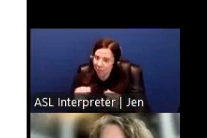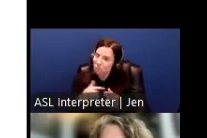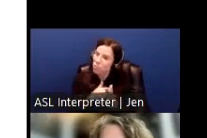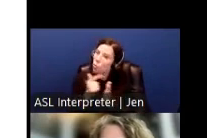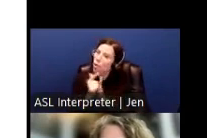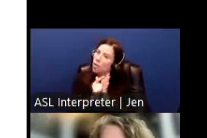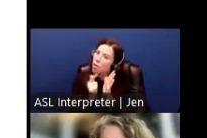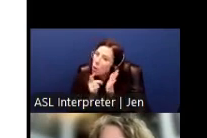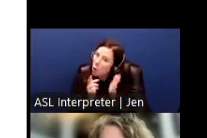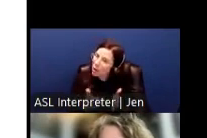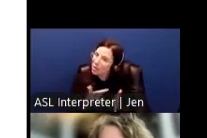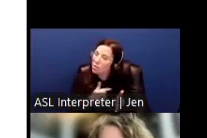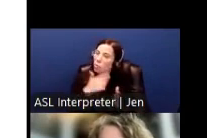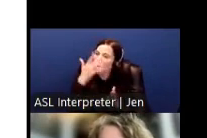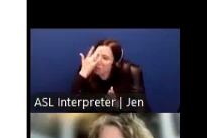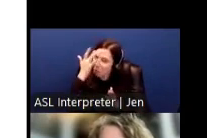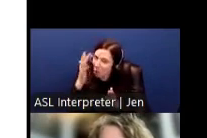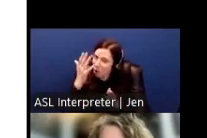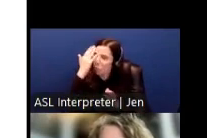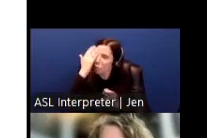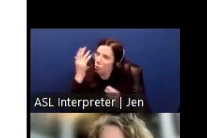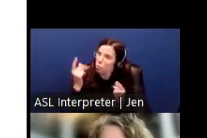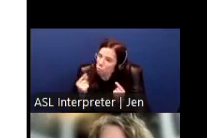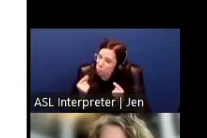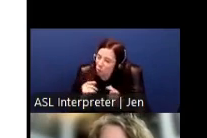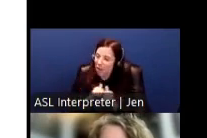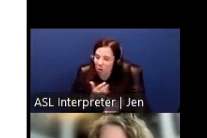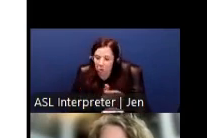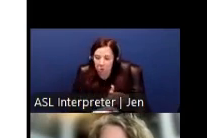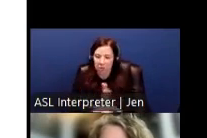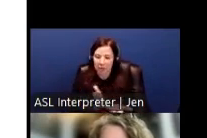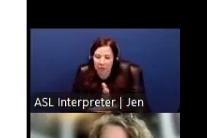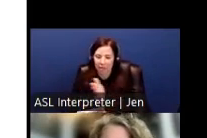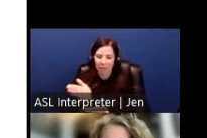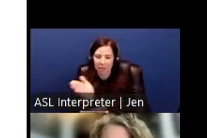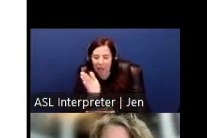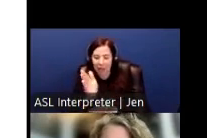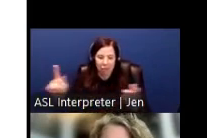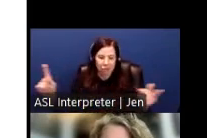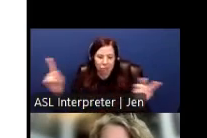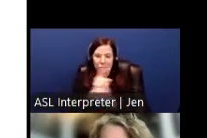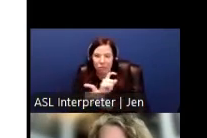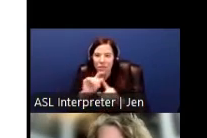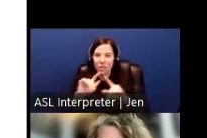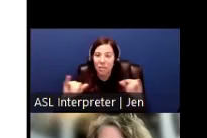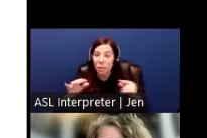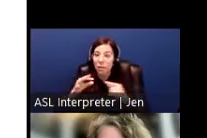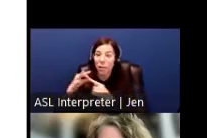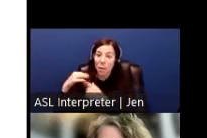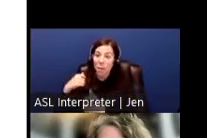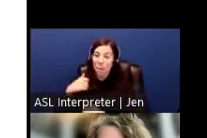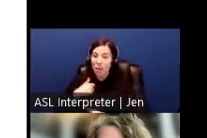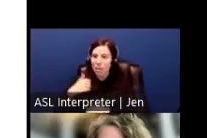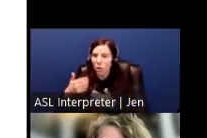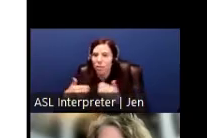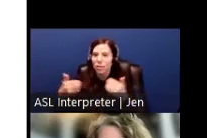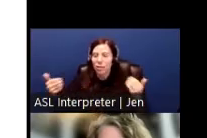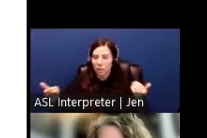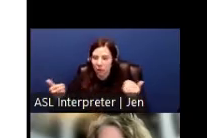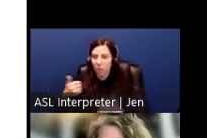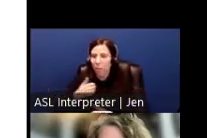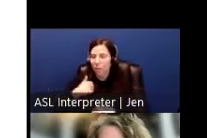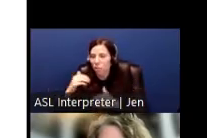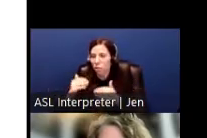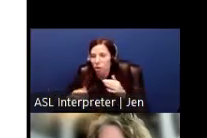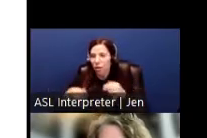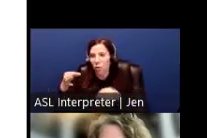they're very smart in what they do to navigate these complex systems, especially with the military having their own military justice